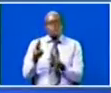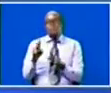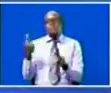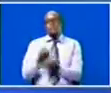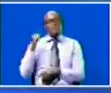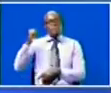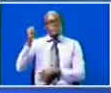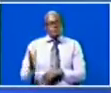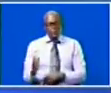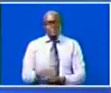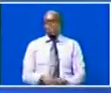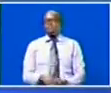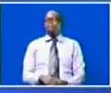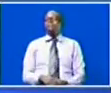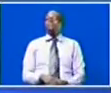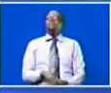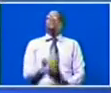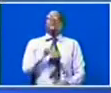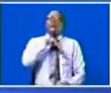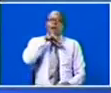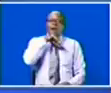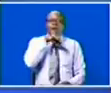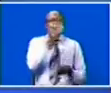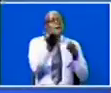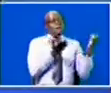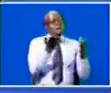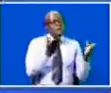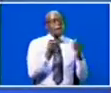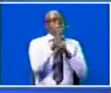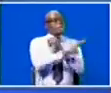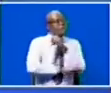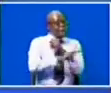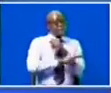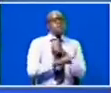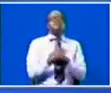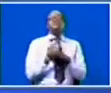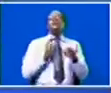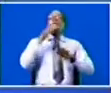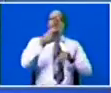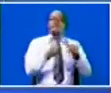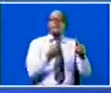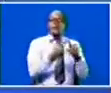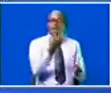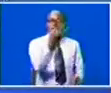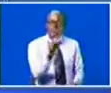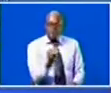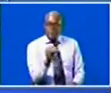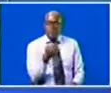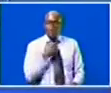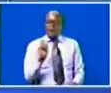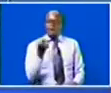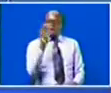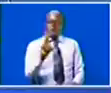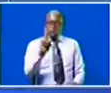politicians. His Excellency Raila Amolo Odinga has served in this nation in the public service mm-hmm. for over 30 years. Mm-hmm. We have President